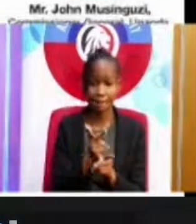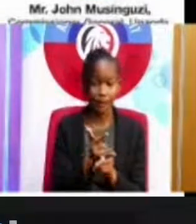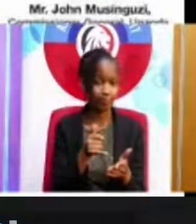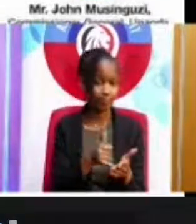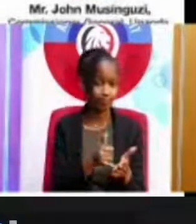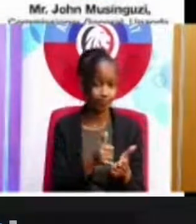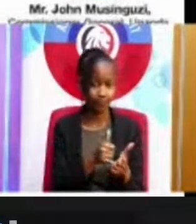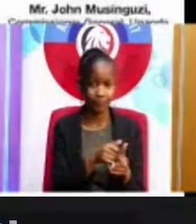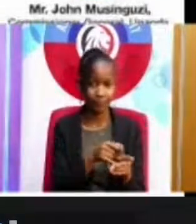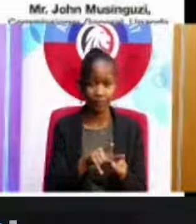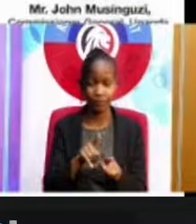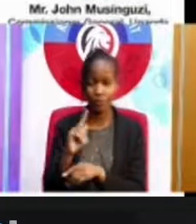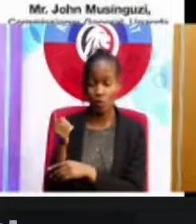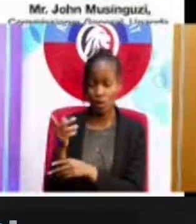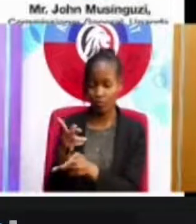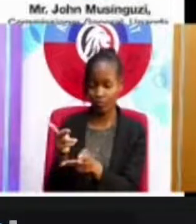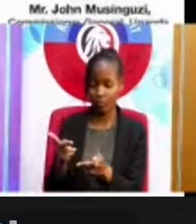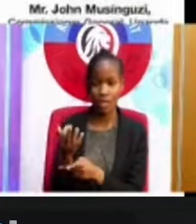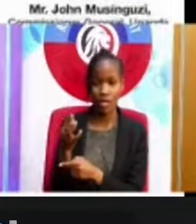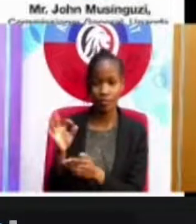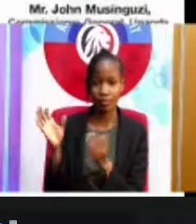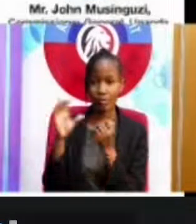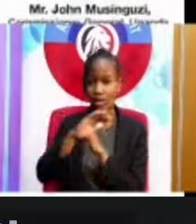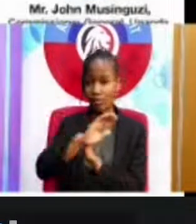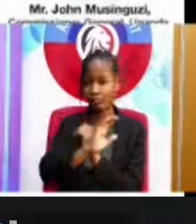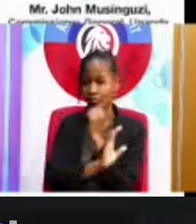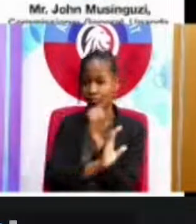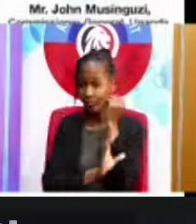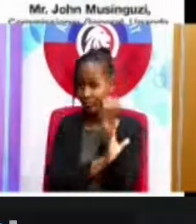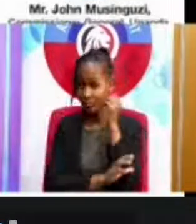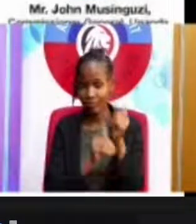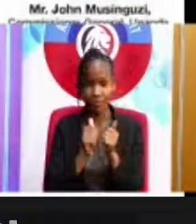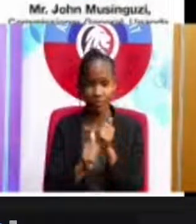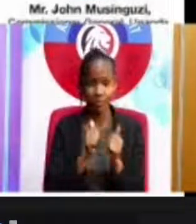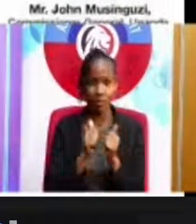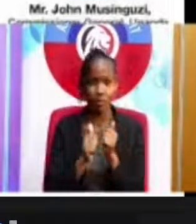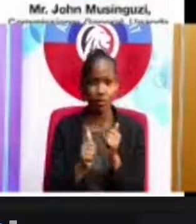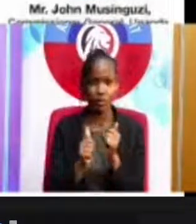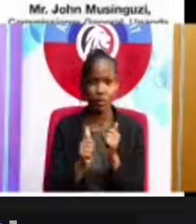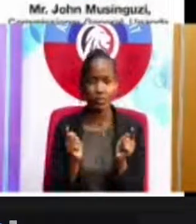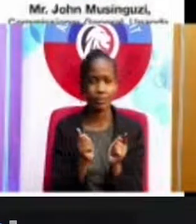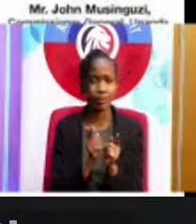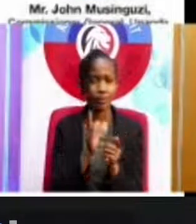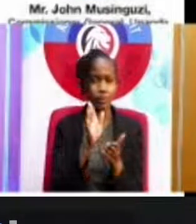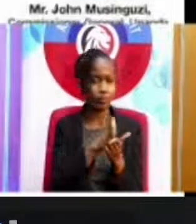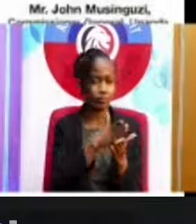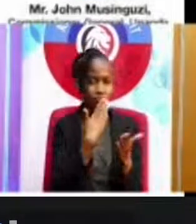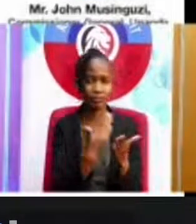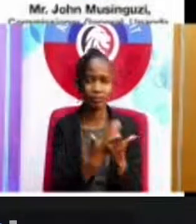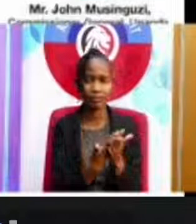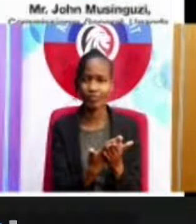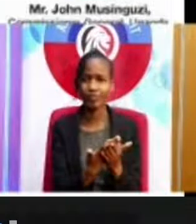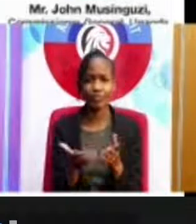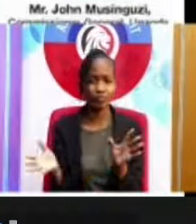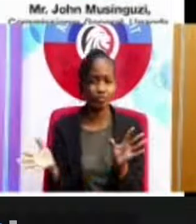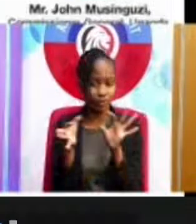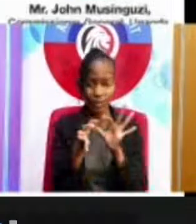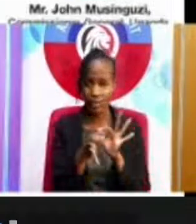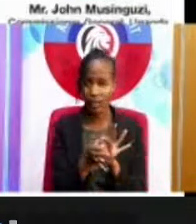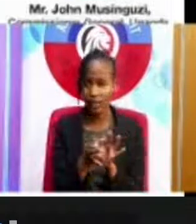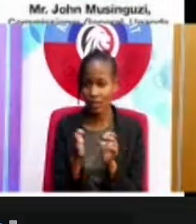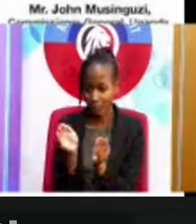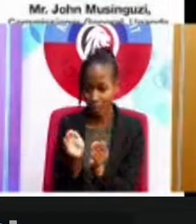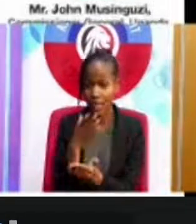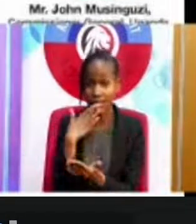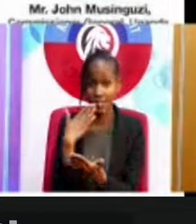one part of the country which is remote and the internet connectivity is limited. So thank you for allowing